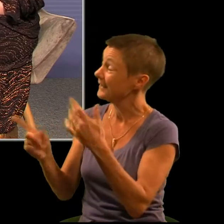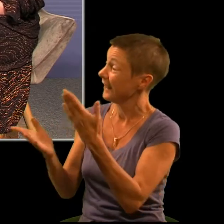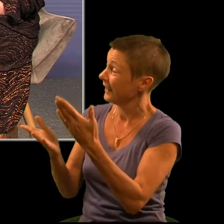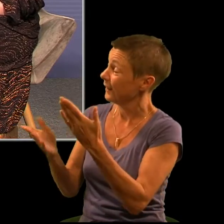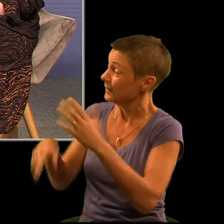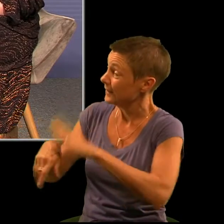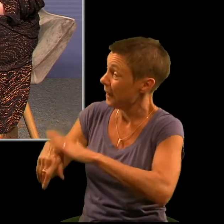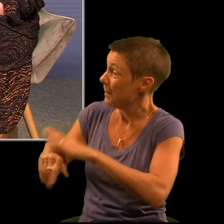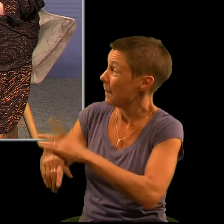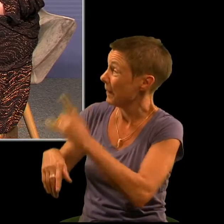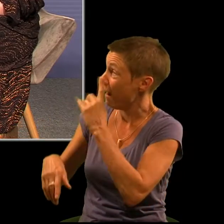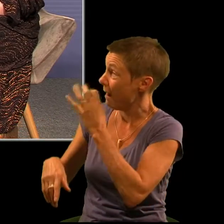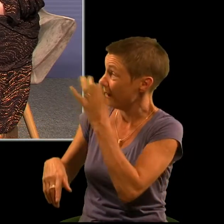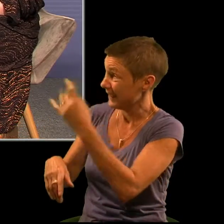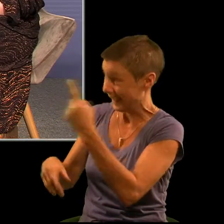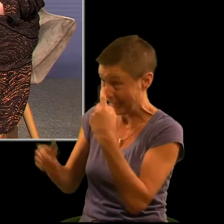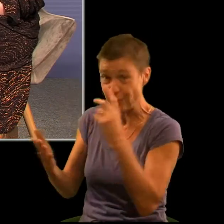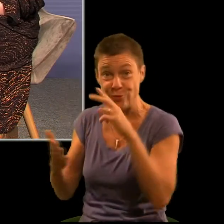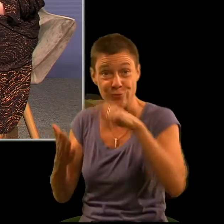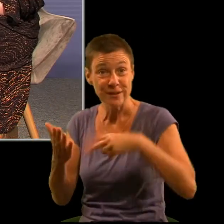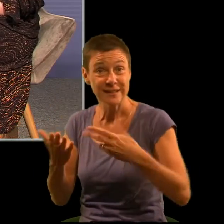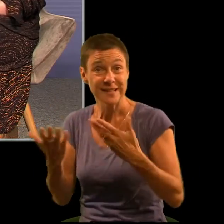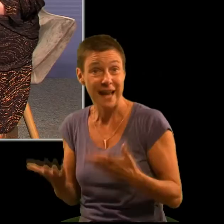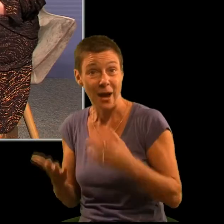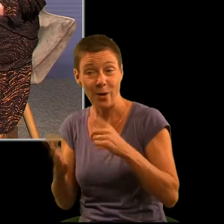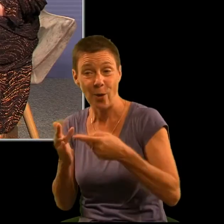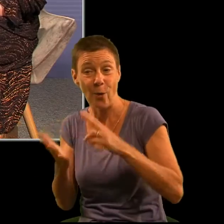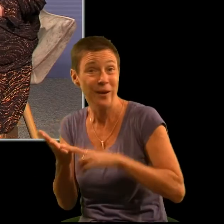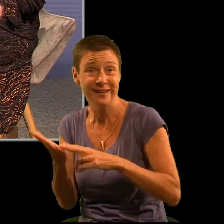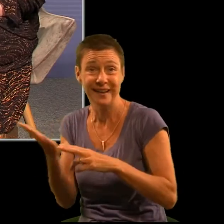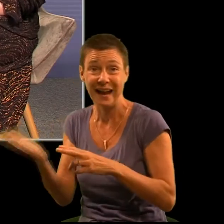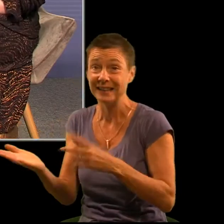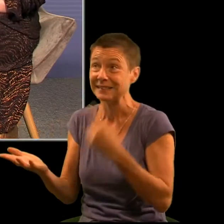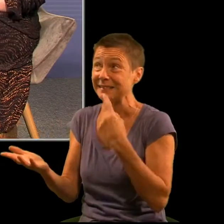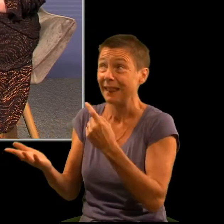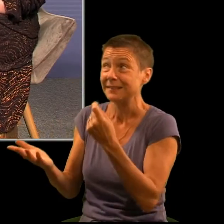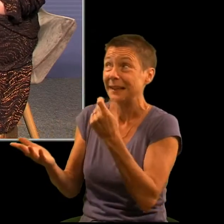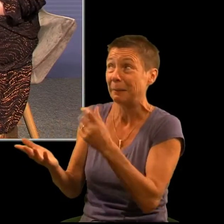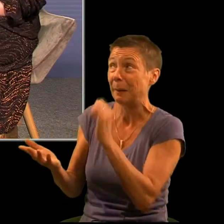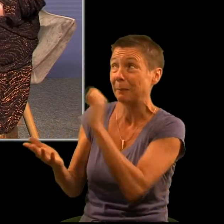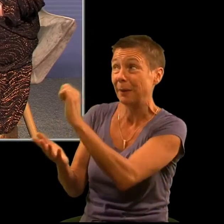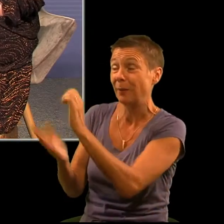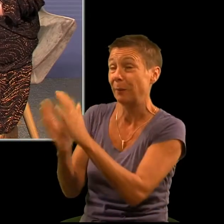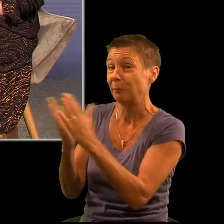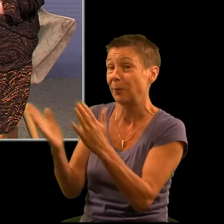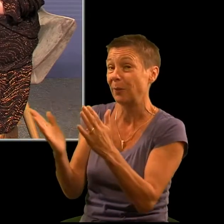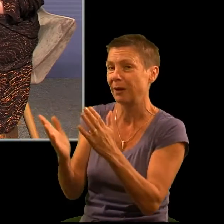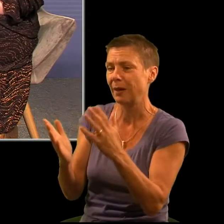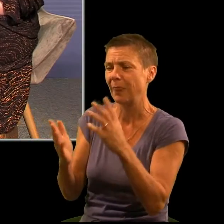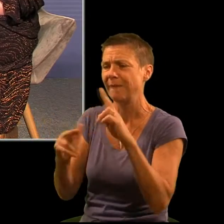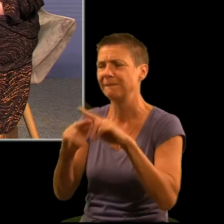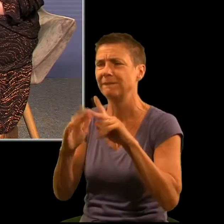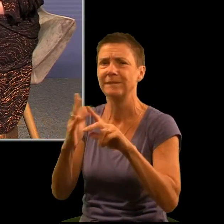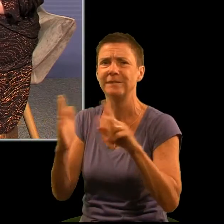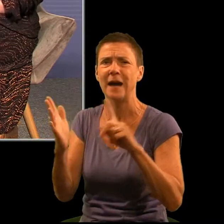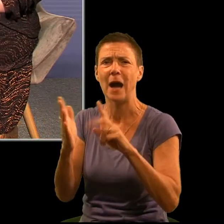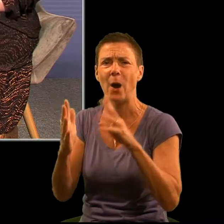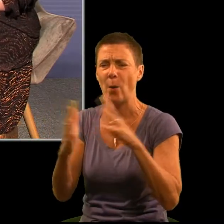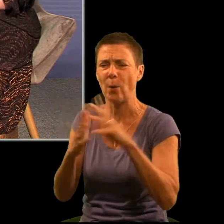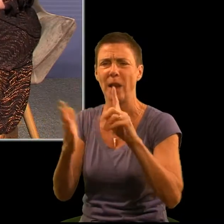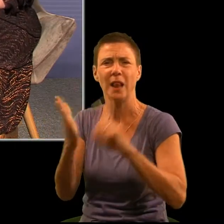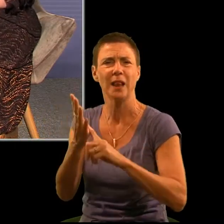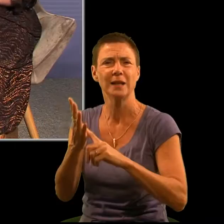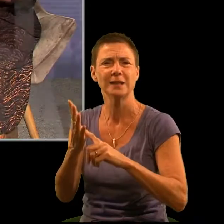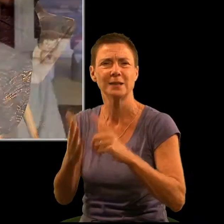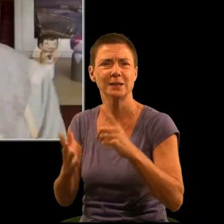ask if you would read for us. And if you would tell us a little bit about the foul twins. Sorry, that was